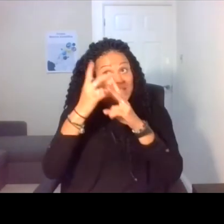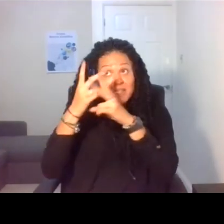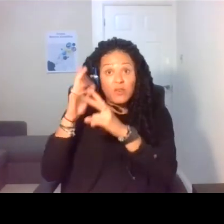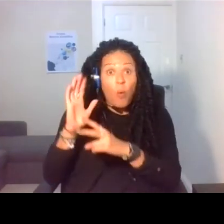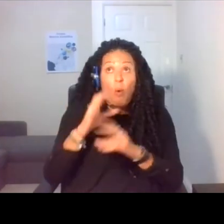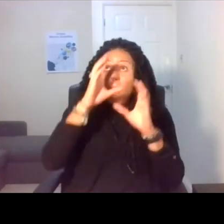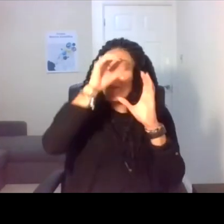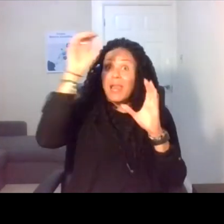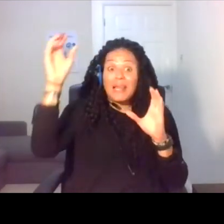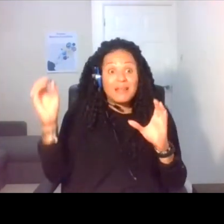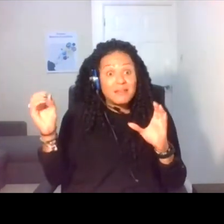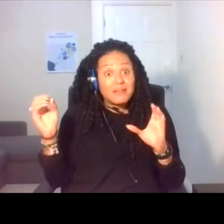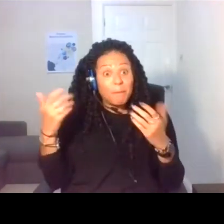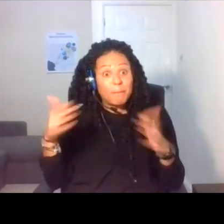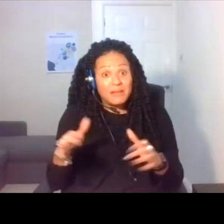the solar system.